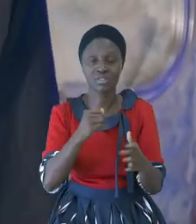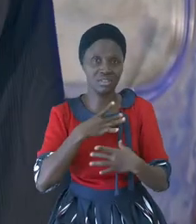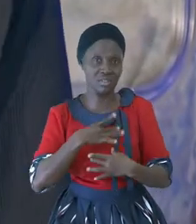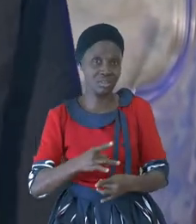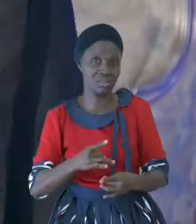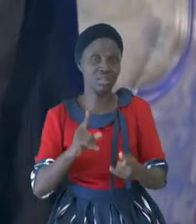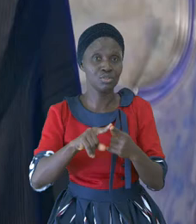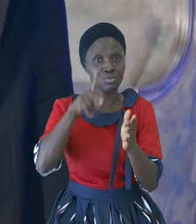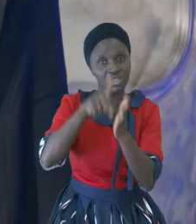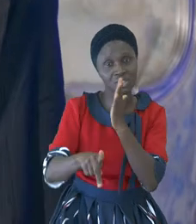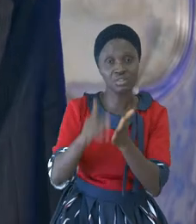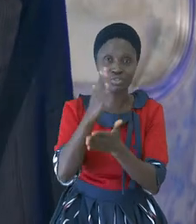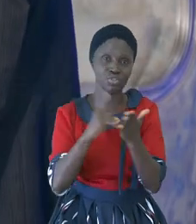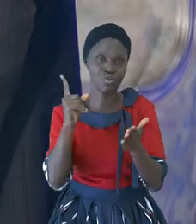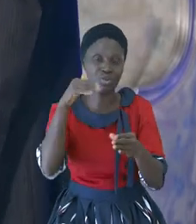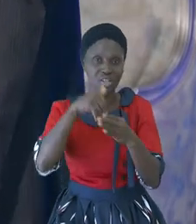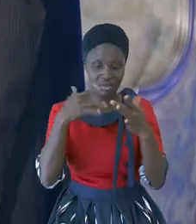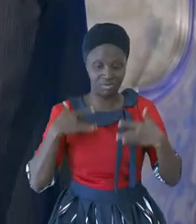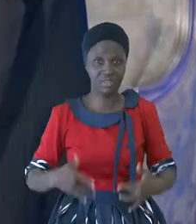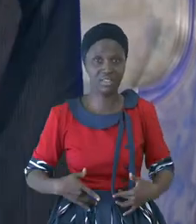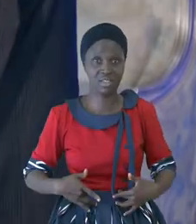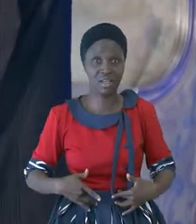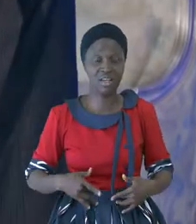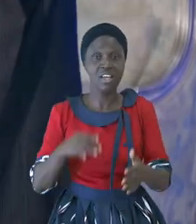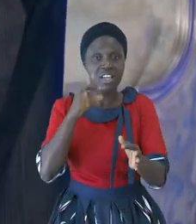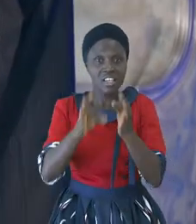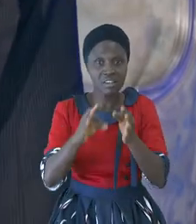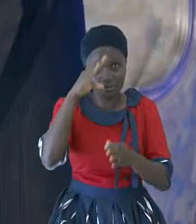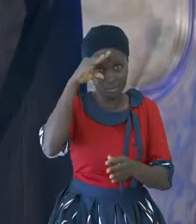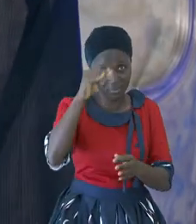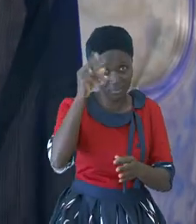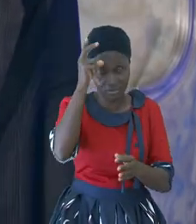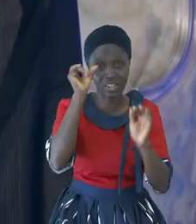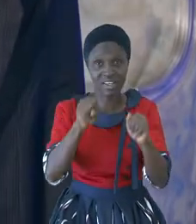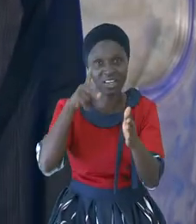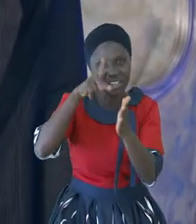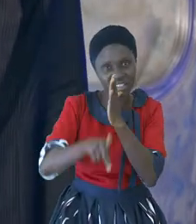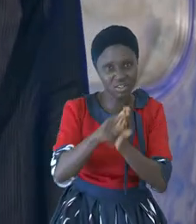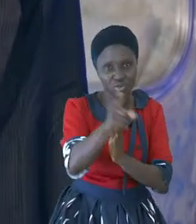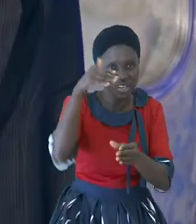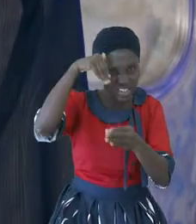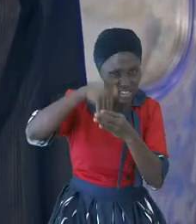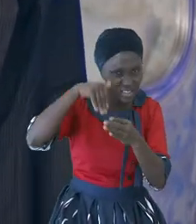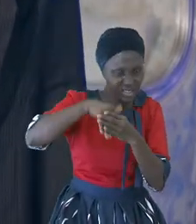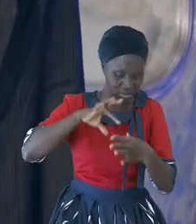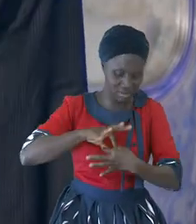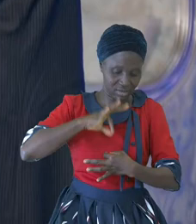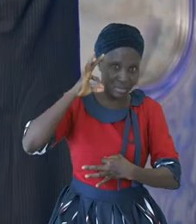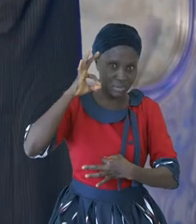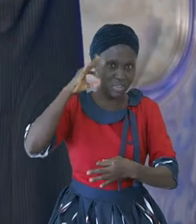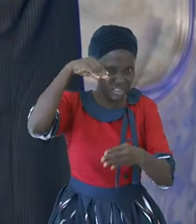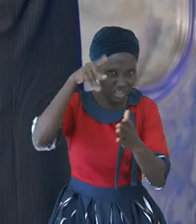If he can kill you in the inner man, if he can kill every courage you have and